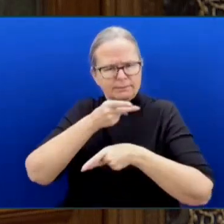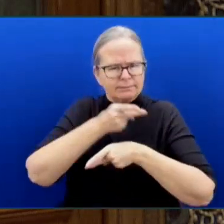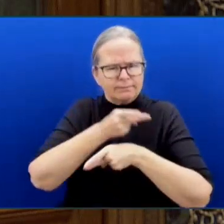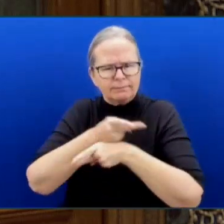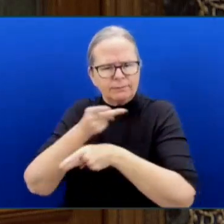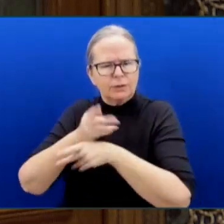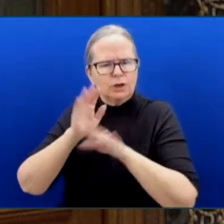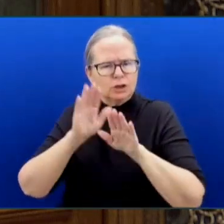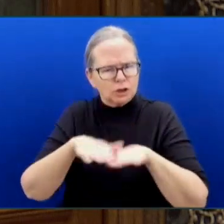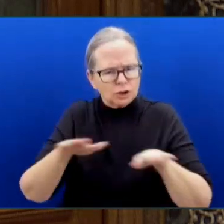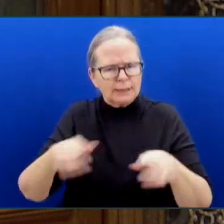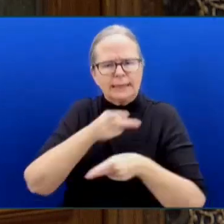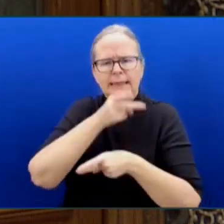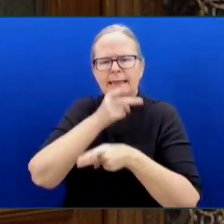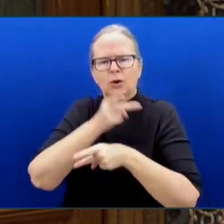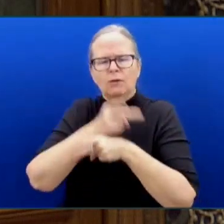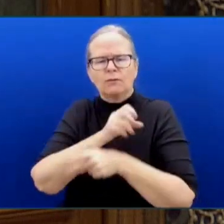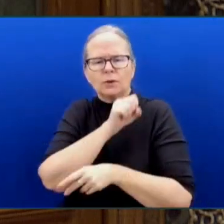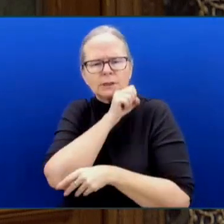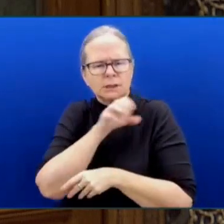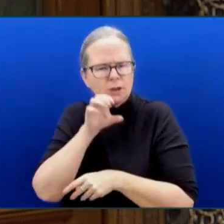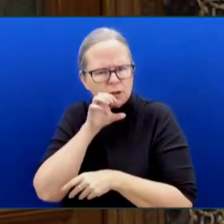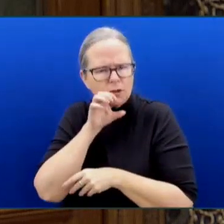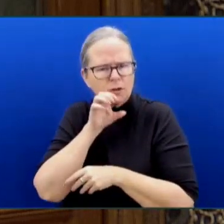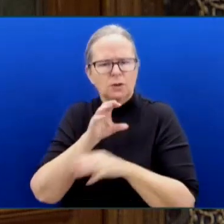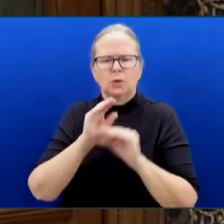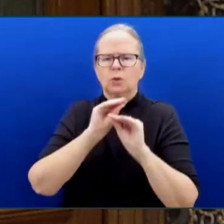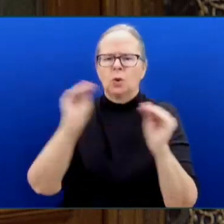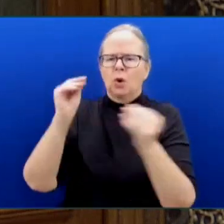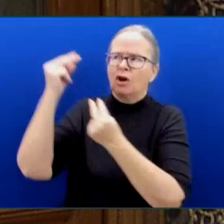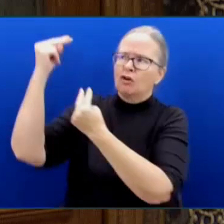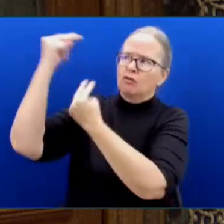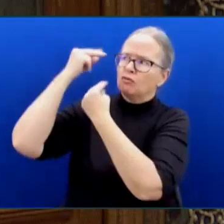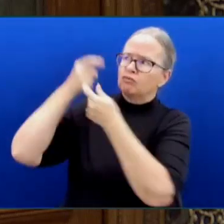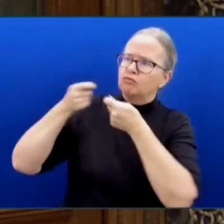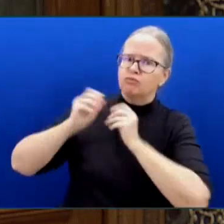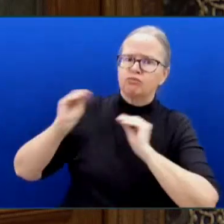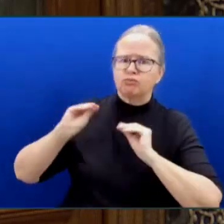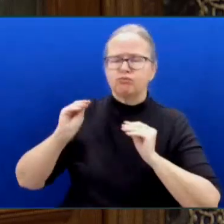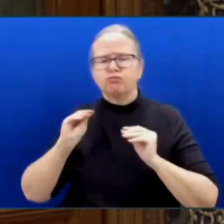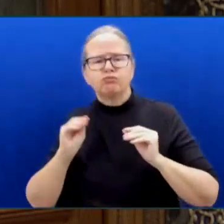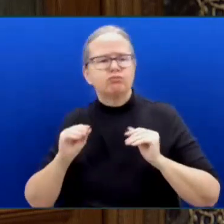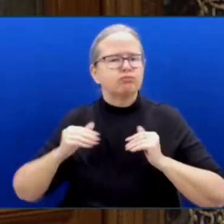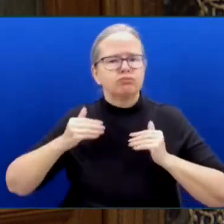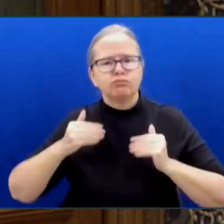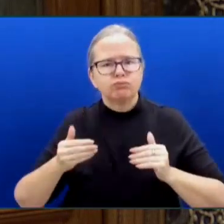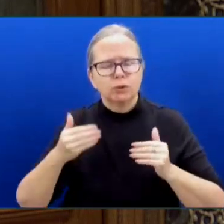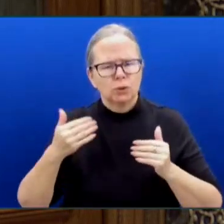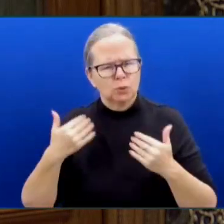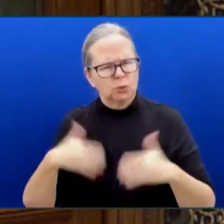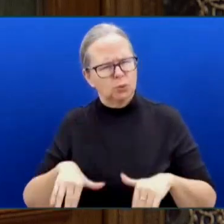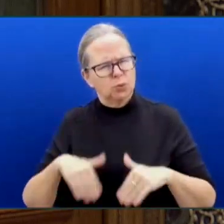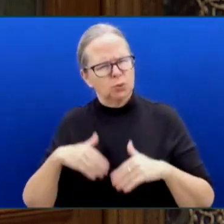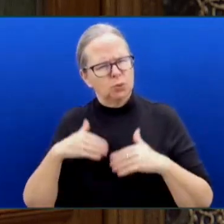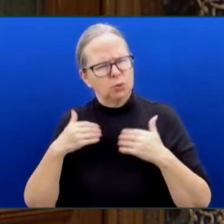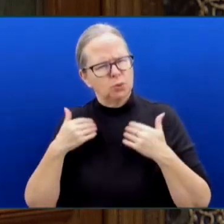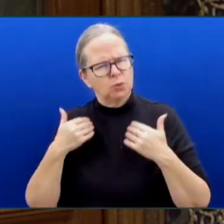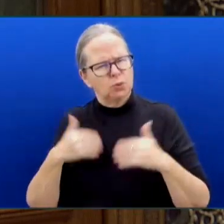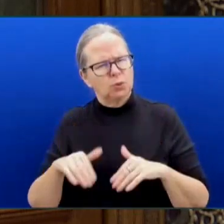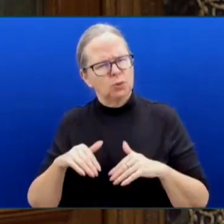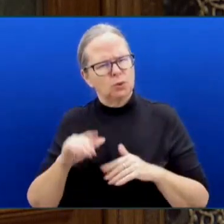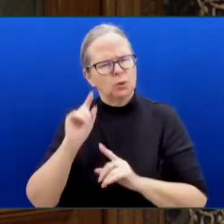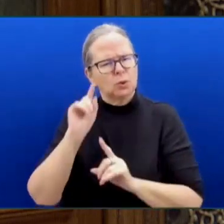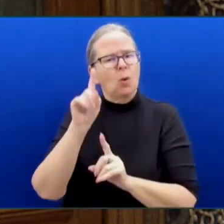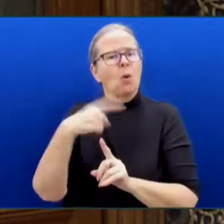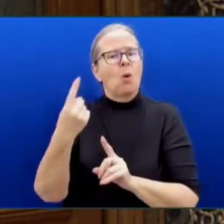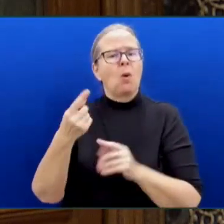industry? Only the most vulnerable children in our province to get that kind of special treatment, Mr. Speaker. And it's not a kind of